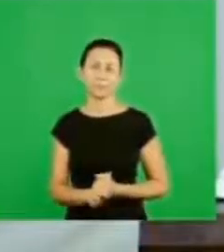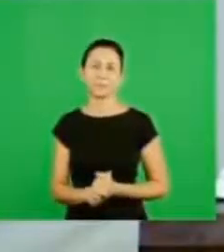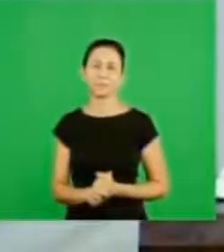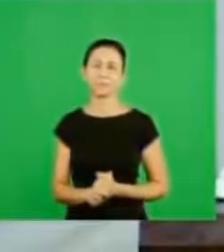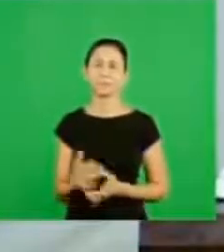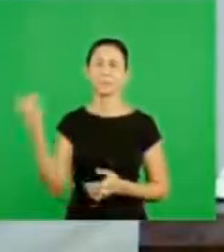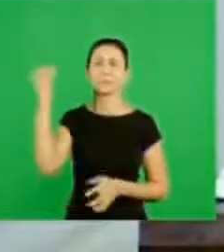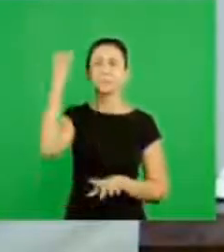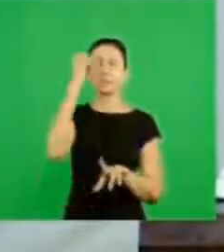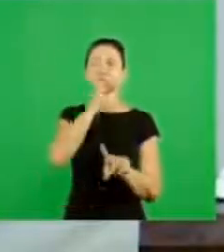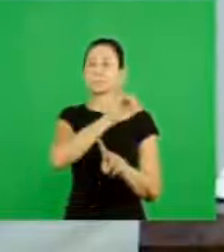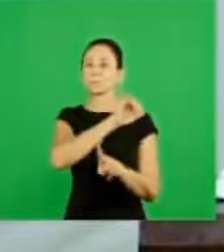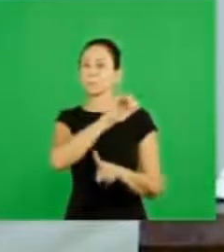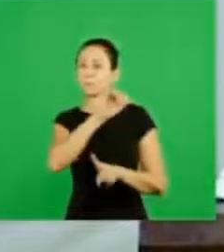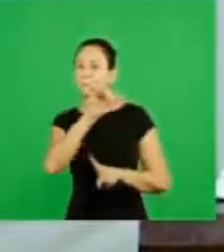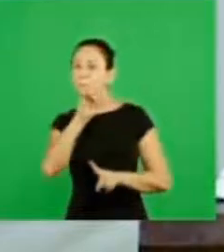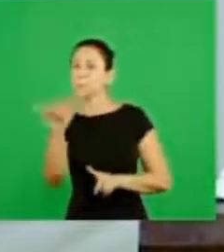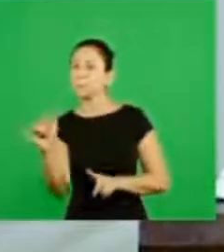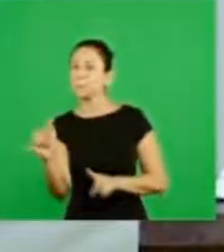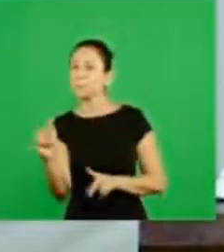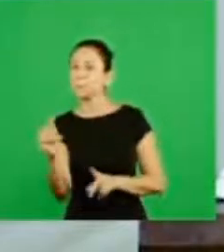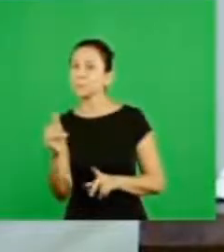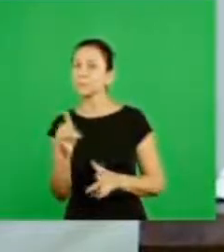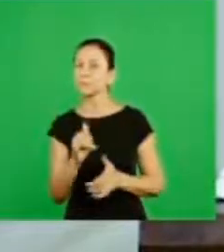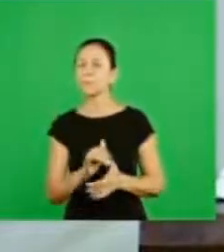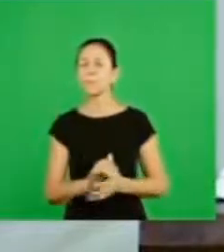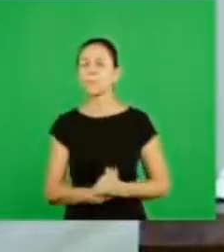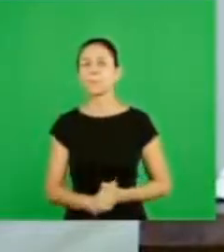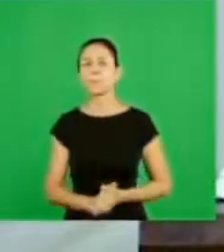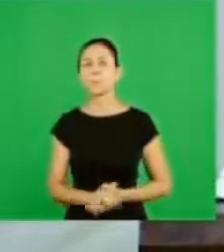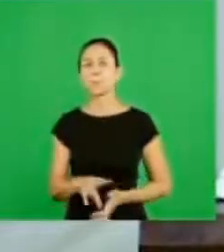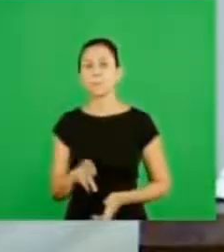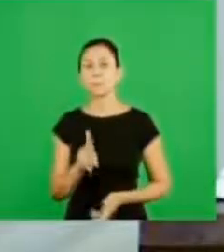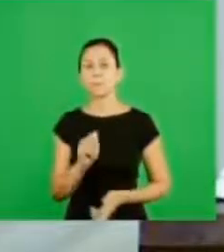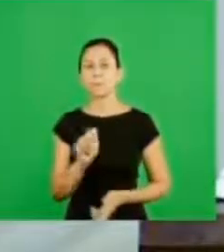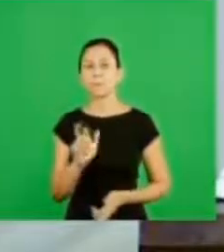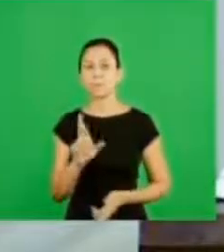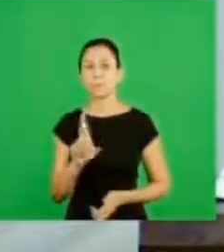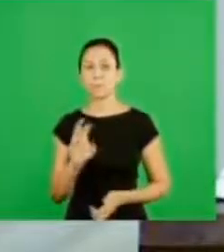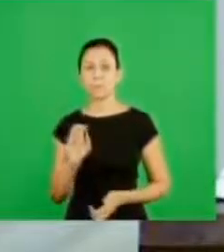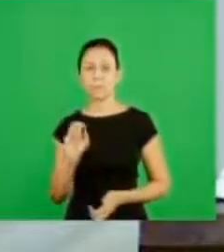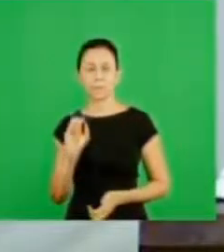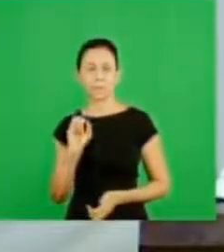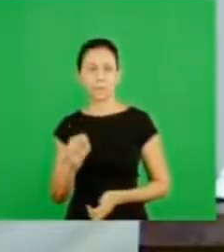are you seeing? So we started to see the prophetic. And the prophetic